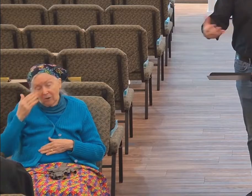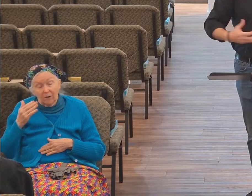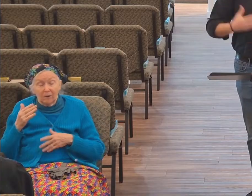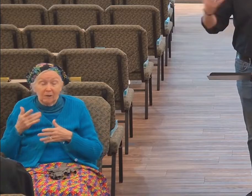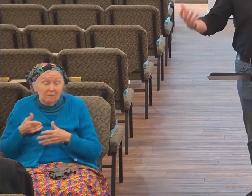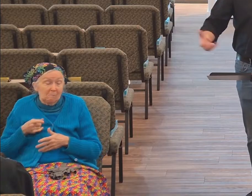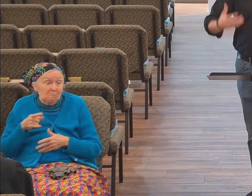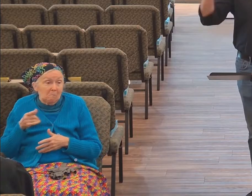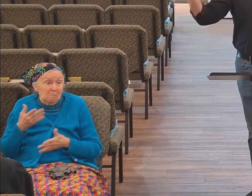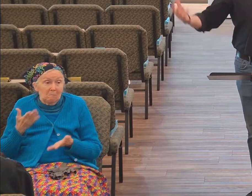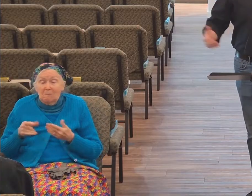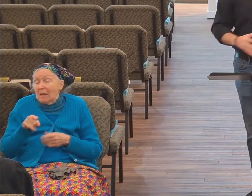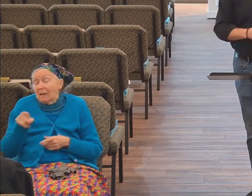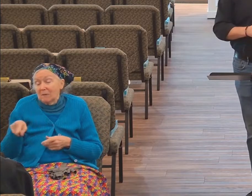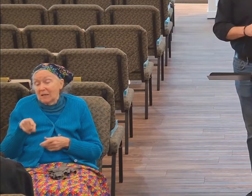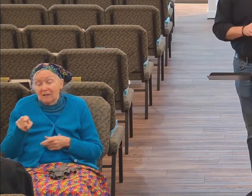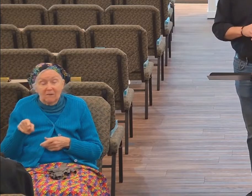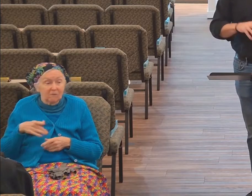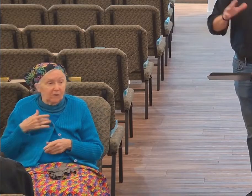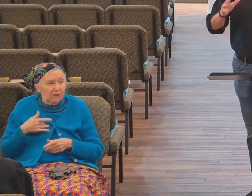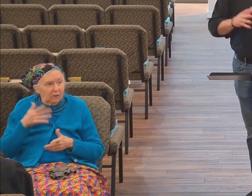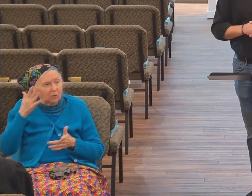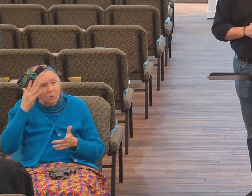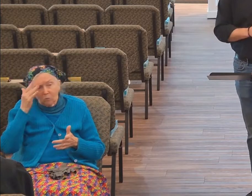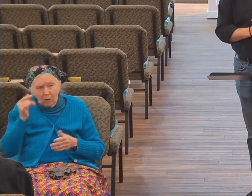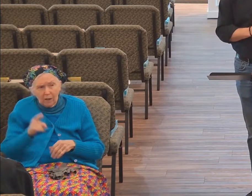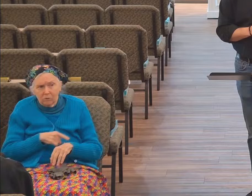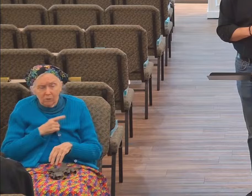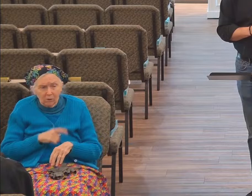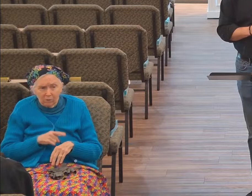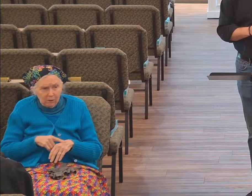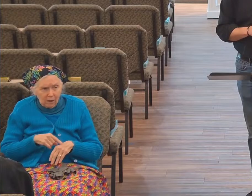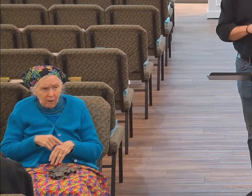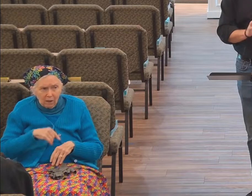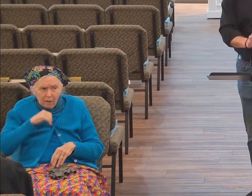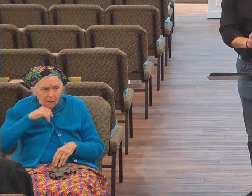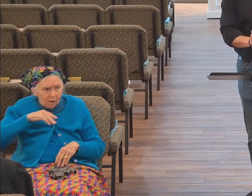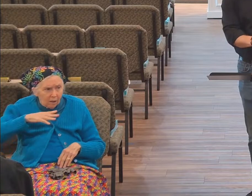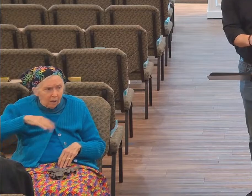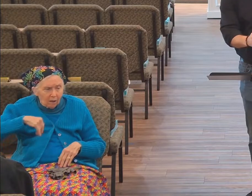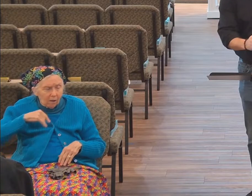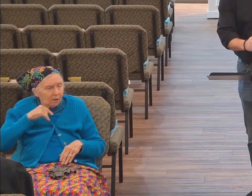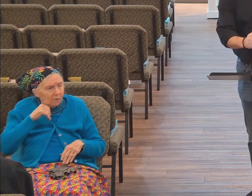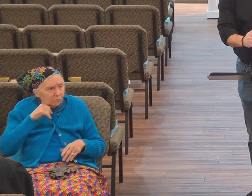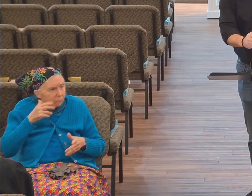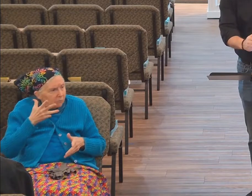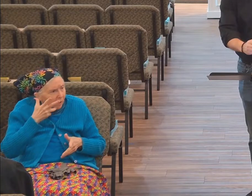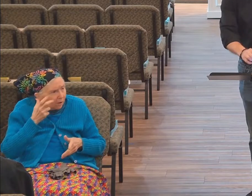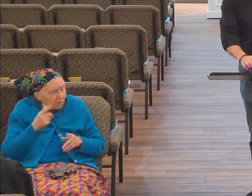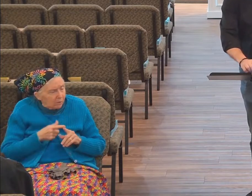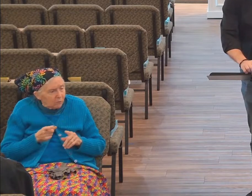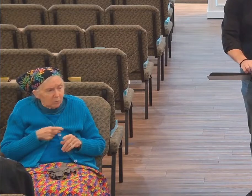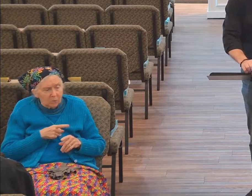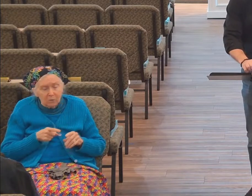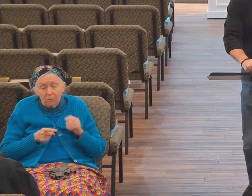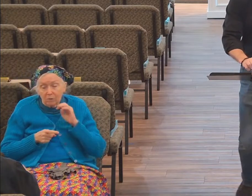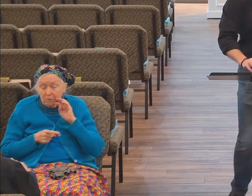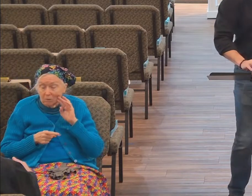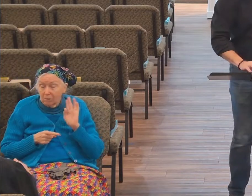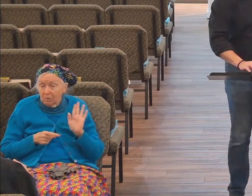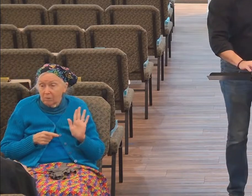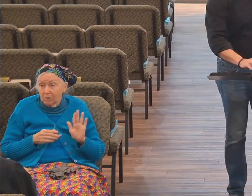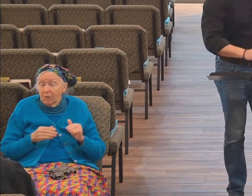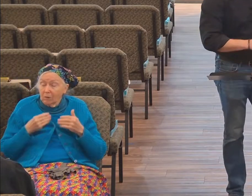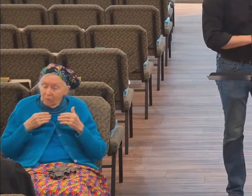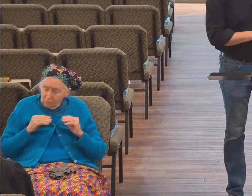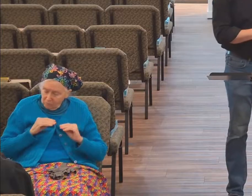Like, what happened? What's going on? There could be some of that stuff. But everything that he said up to this point is moving towards what he says next, okay?